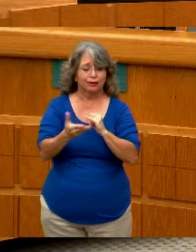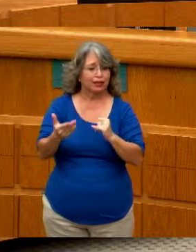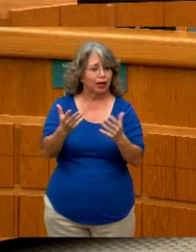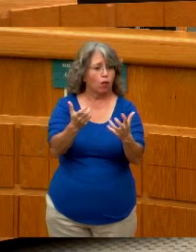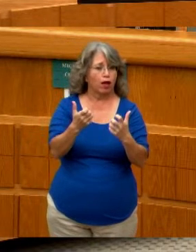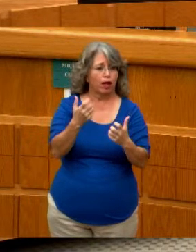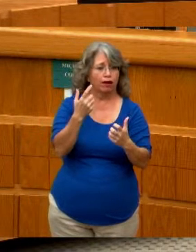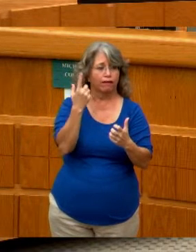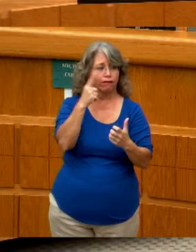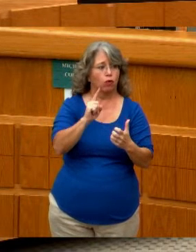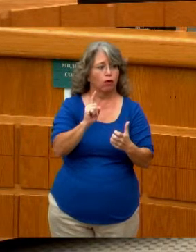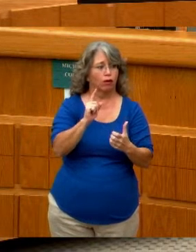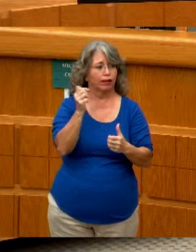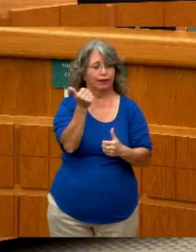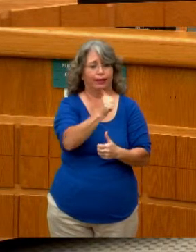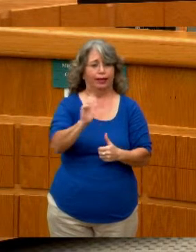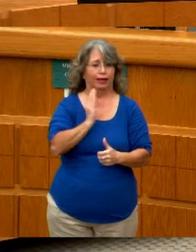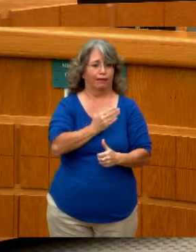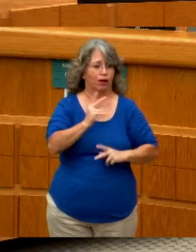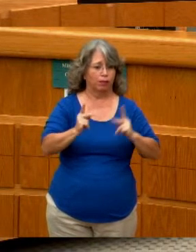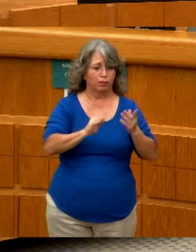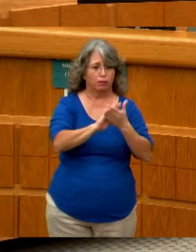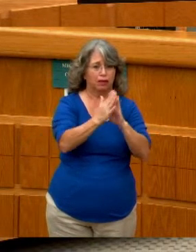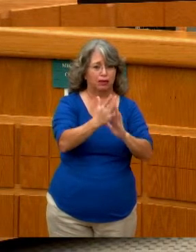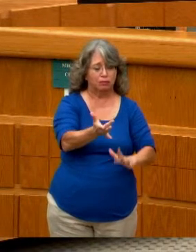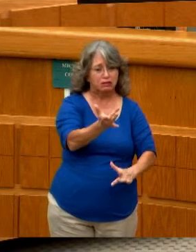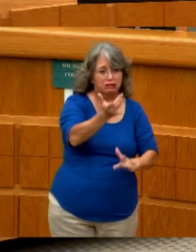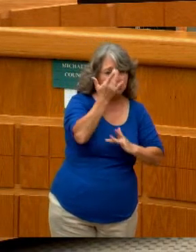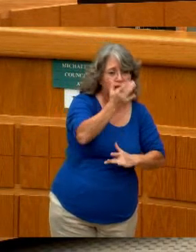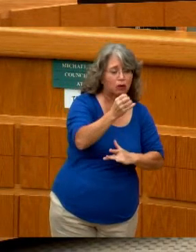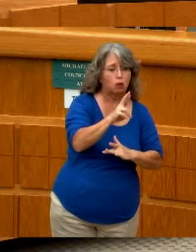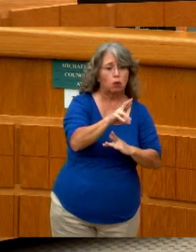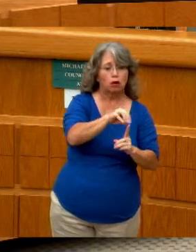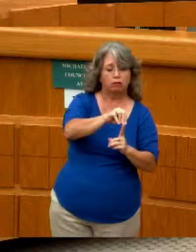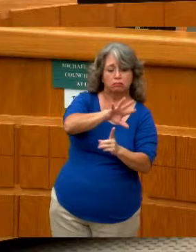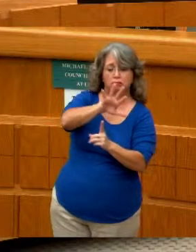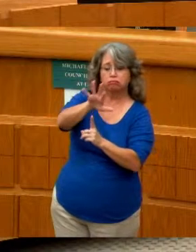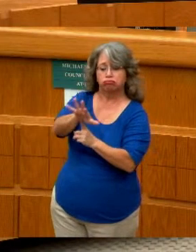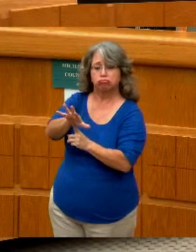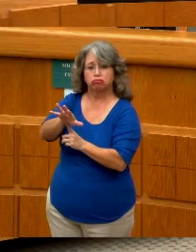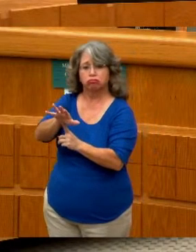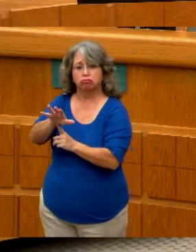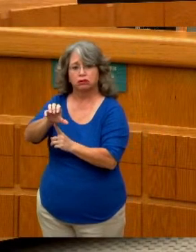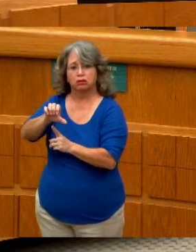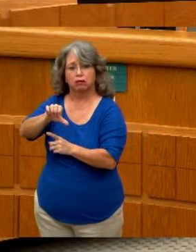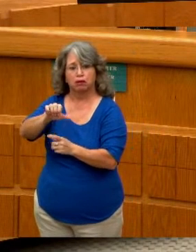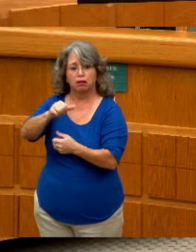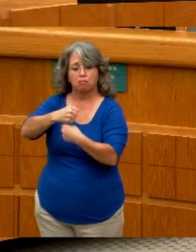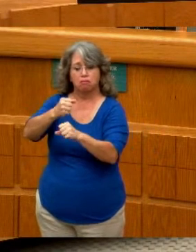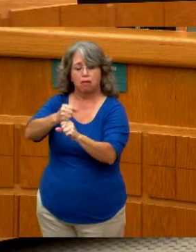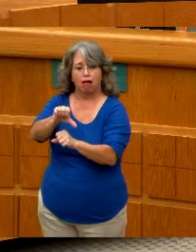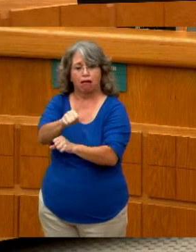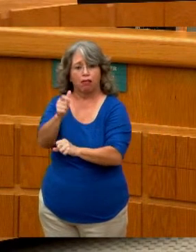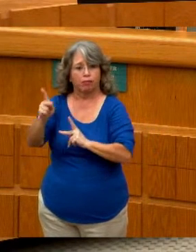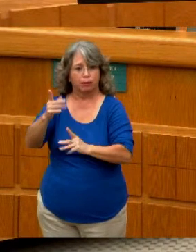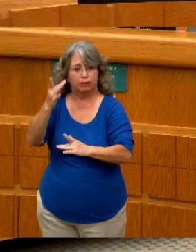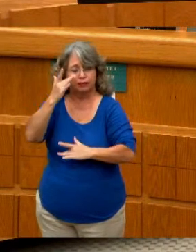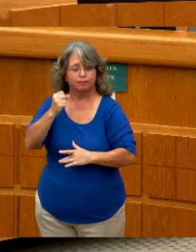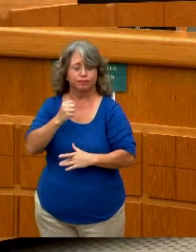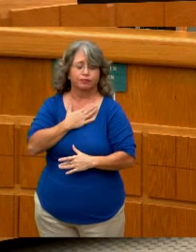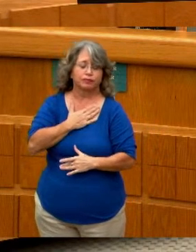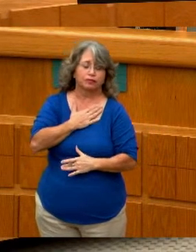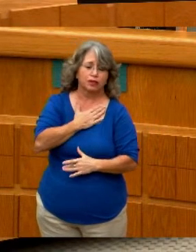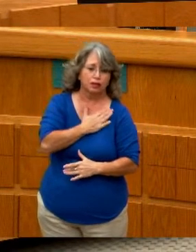any of our citizens to be sick or to get someone else sick. So please, please, please pay attention to the